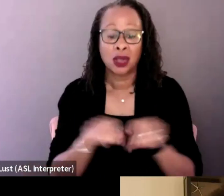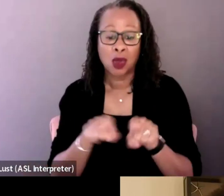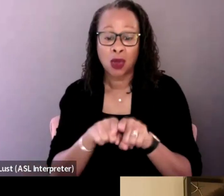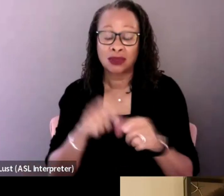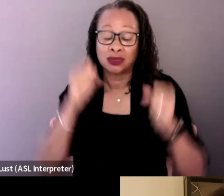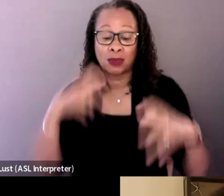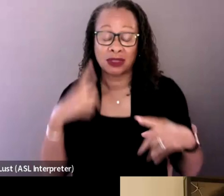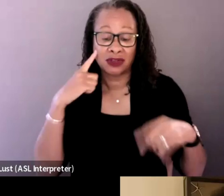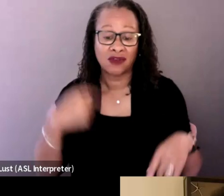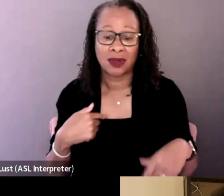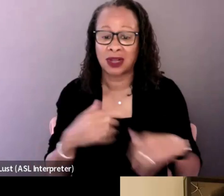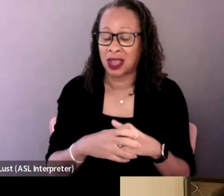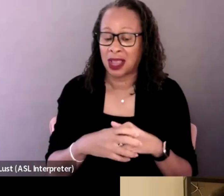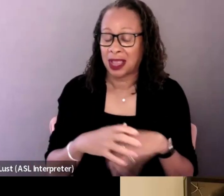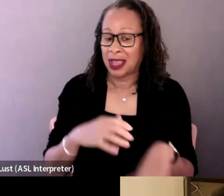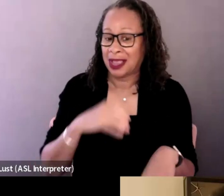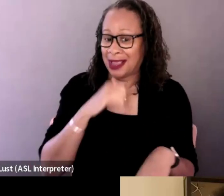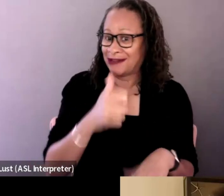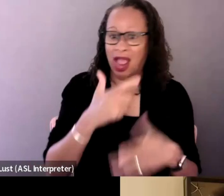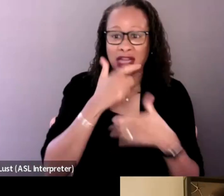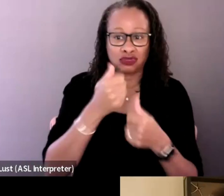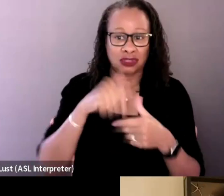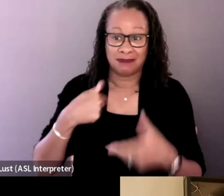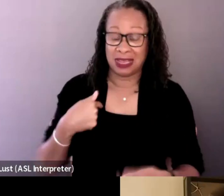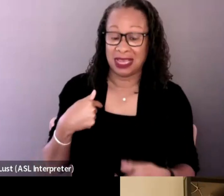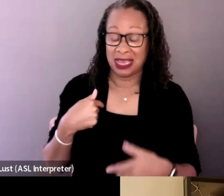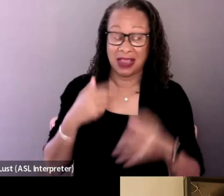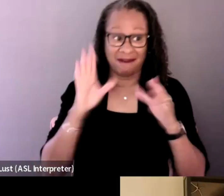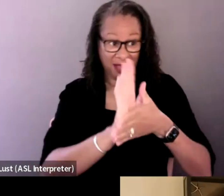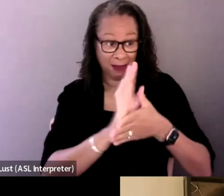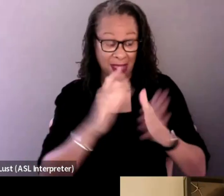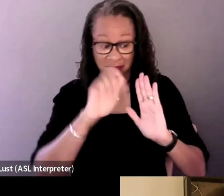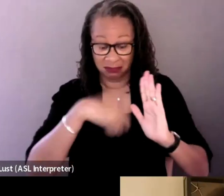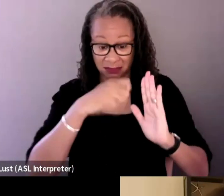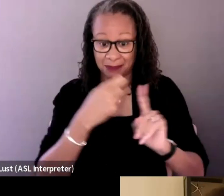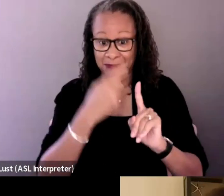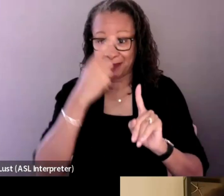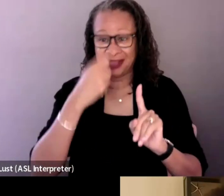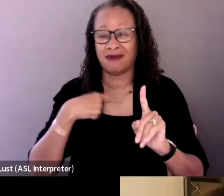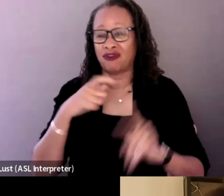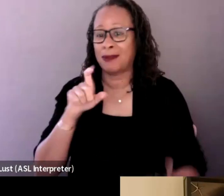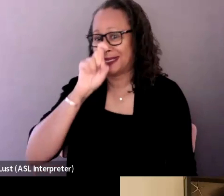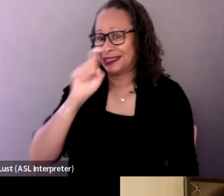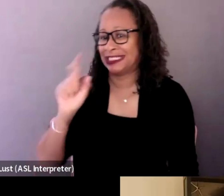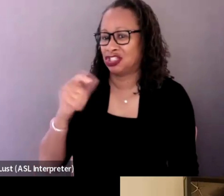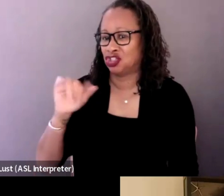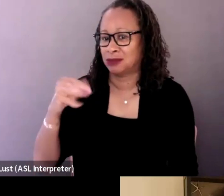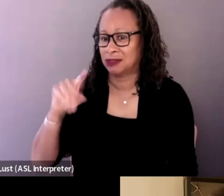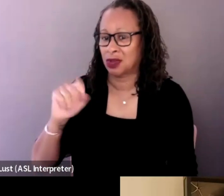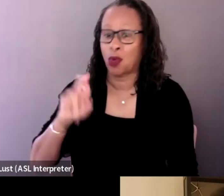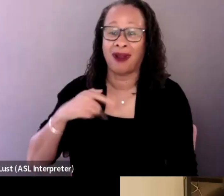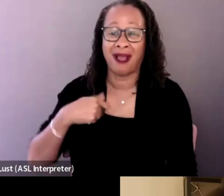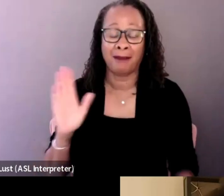that they were not interested in me filming with them because I'm from Egypt or because I'm Muslim, but they were interested